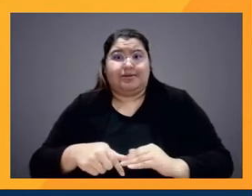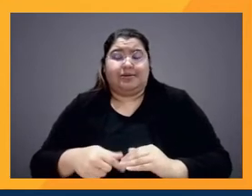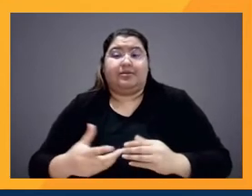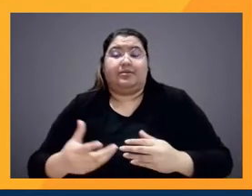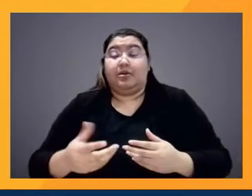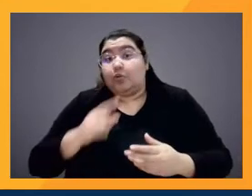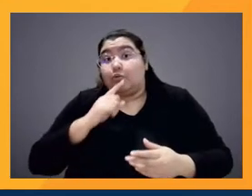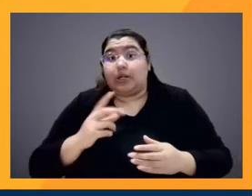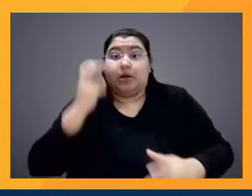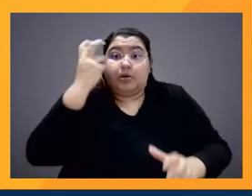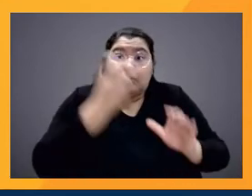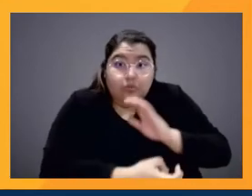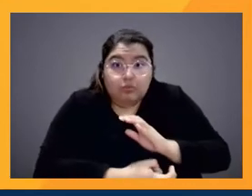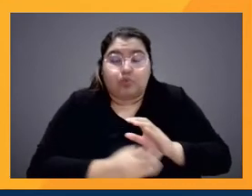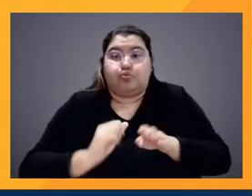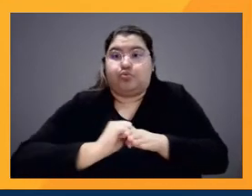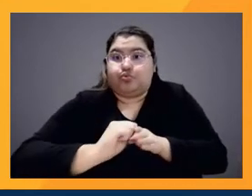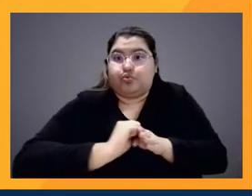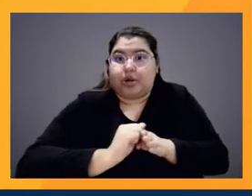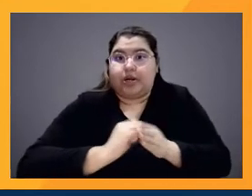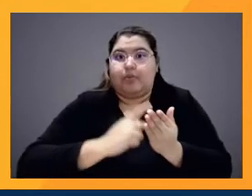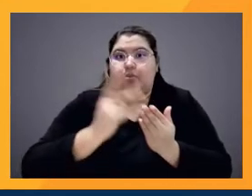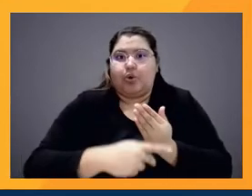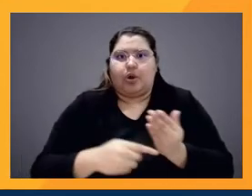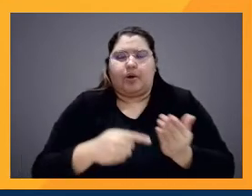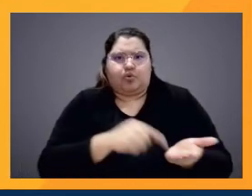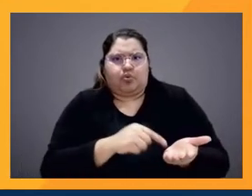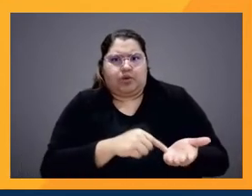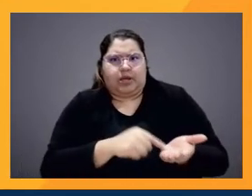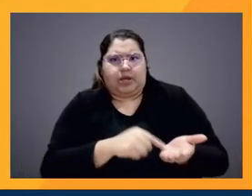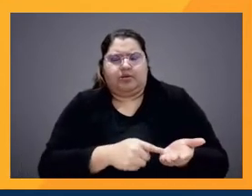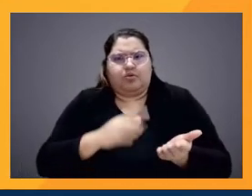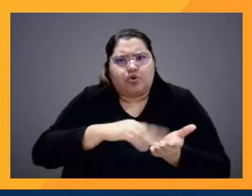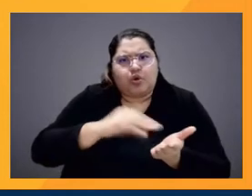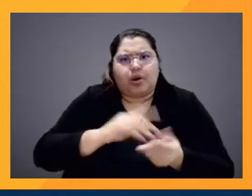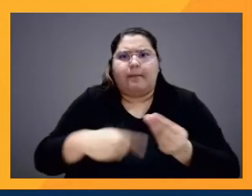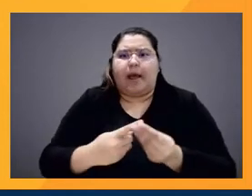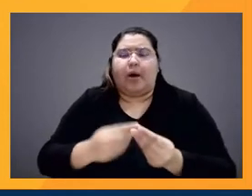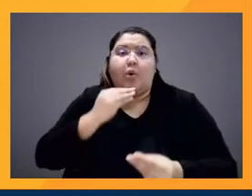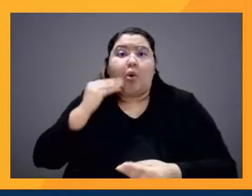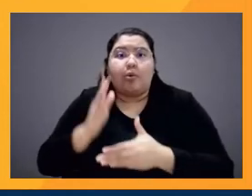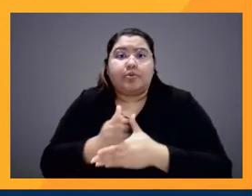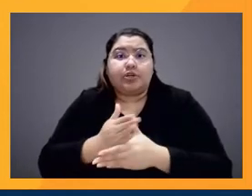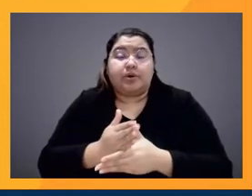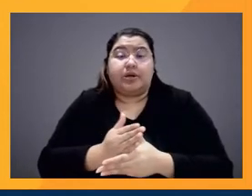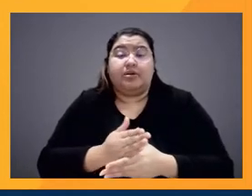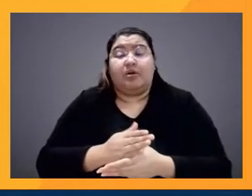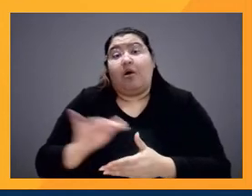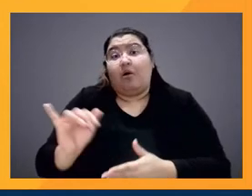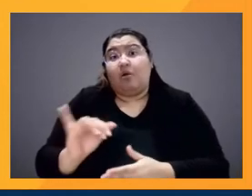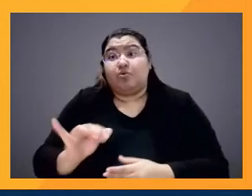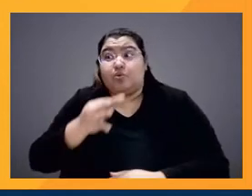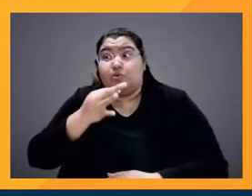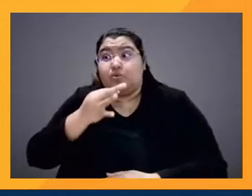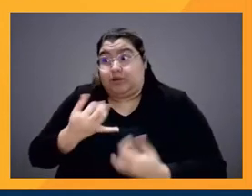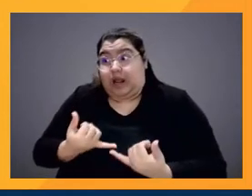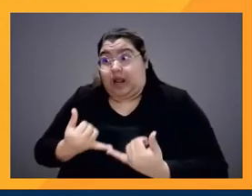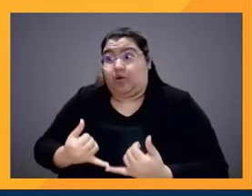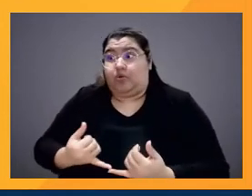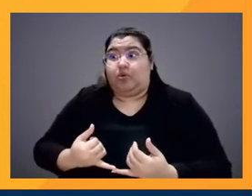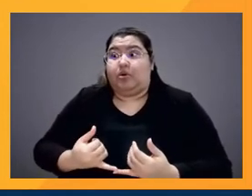from that community to help shape the conversation, help give feedback. So